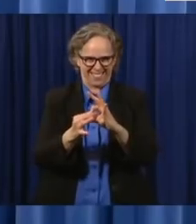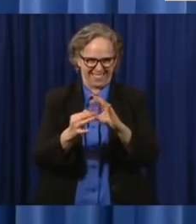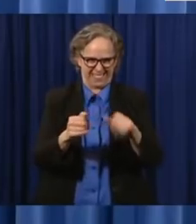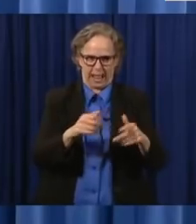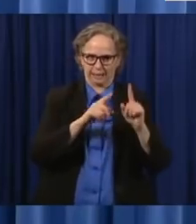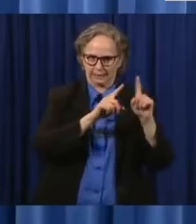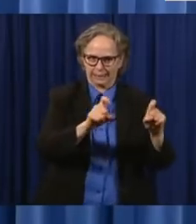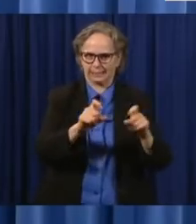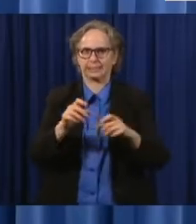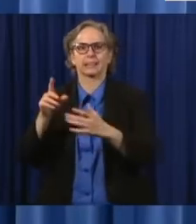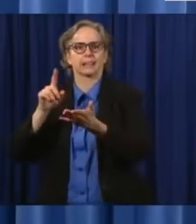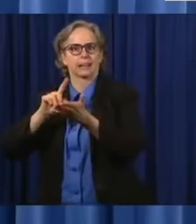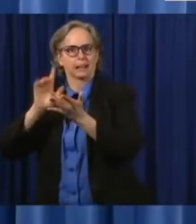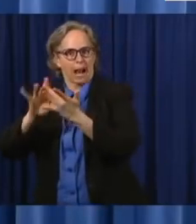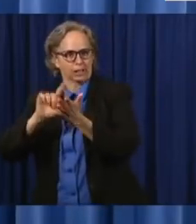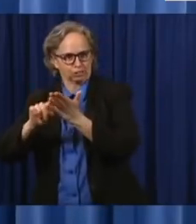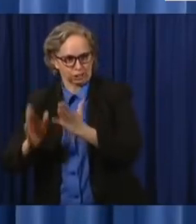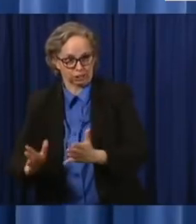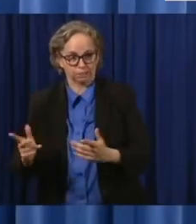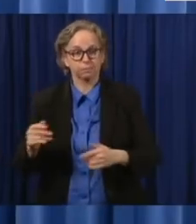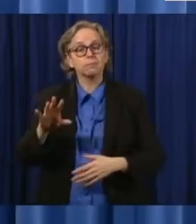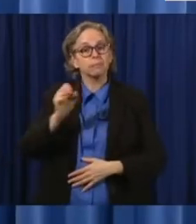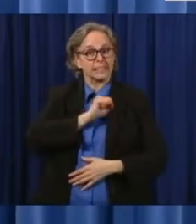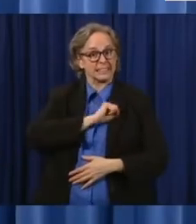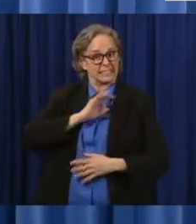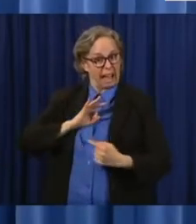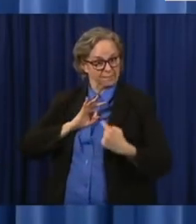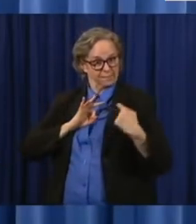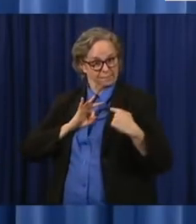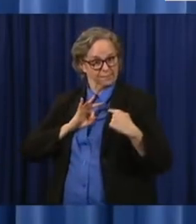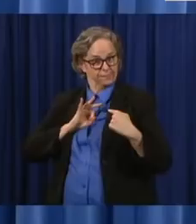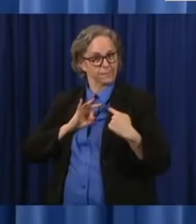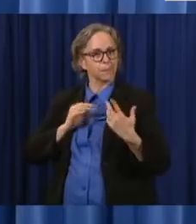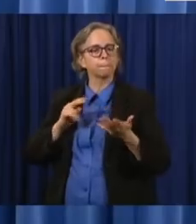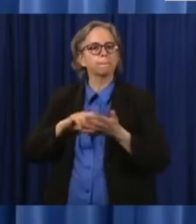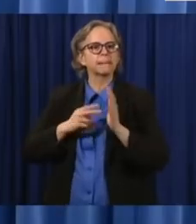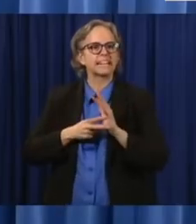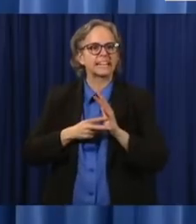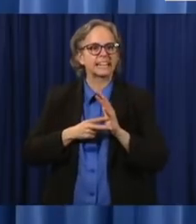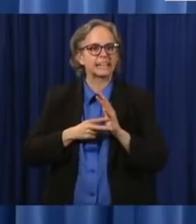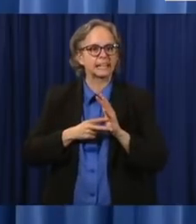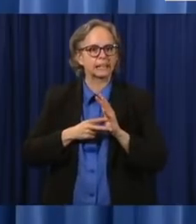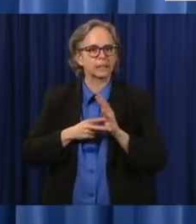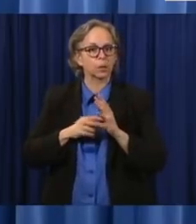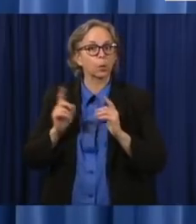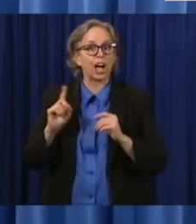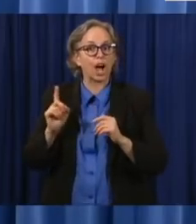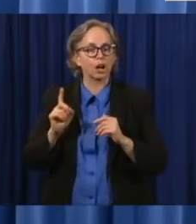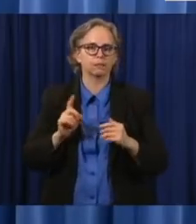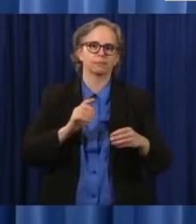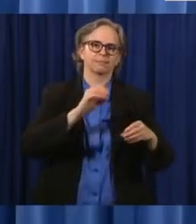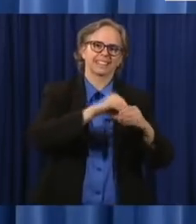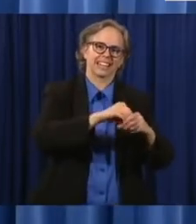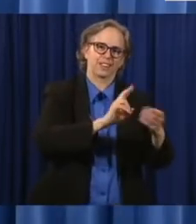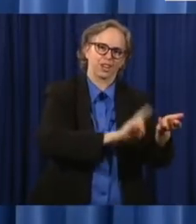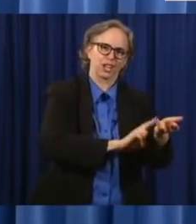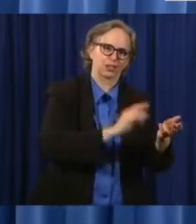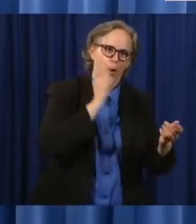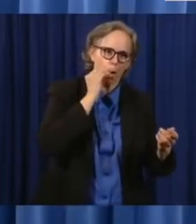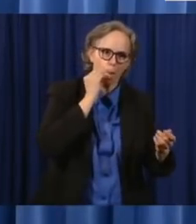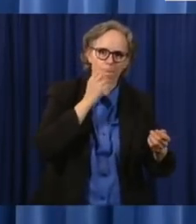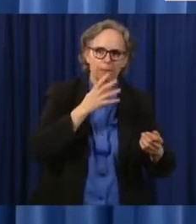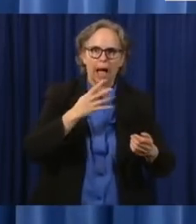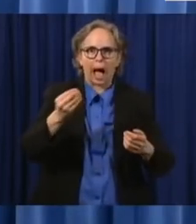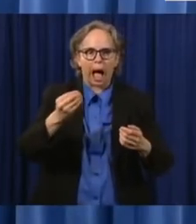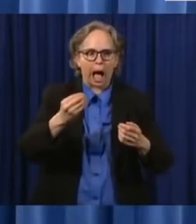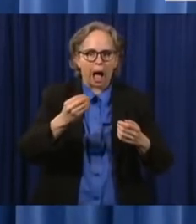a staff member, then the tracing obviously is out into the community as well as in the nursing home. If it's someone who's a